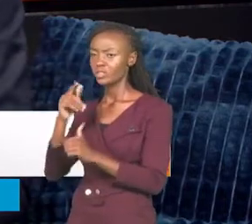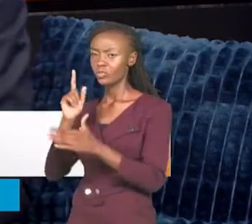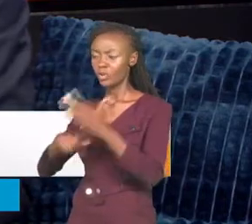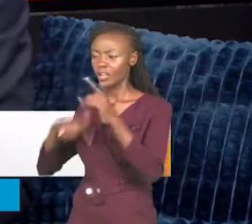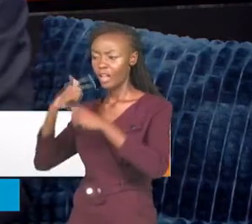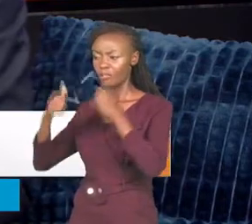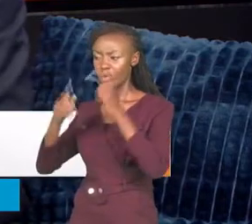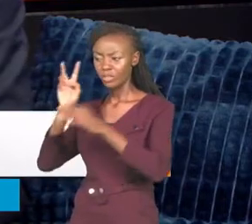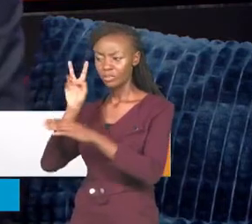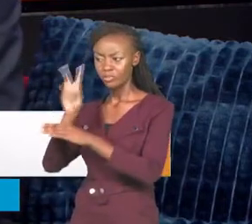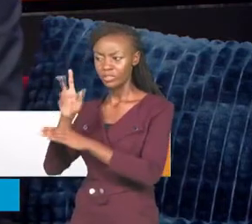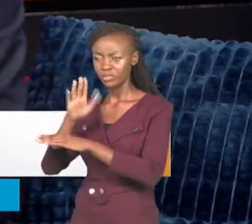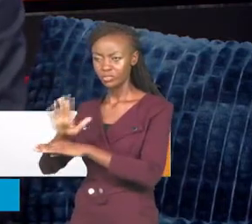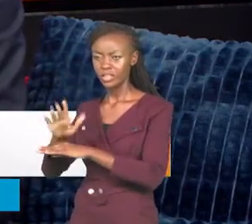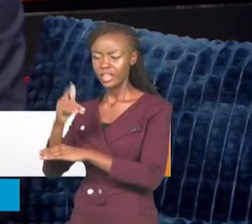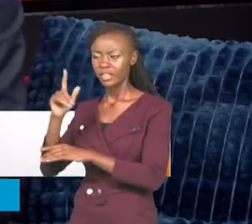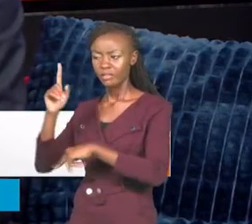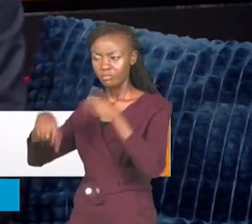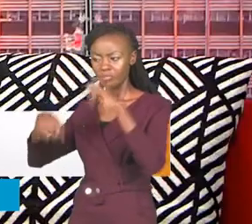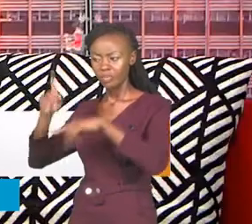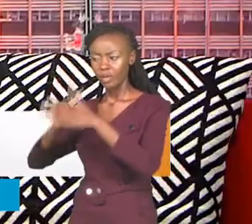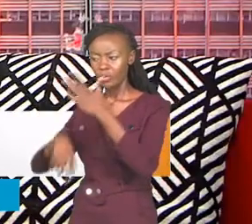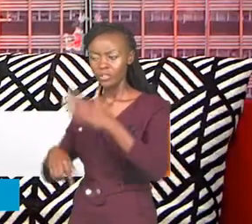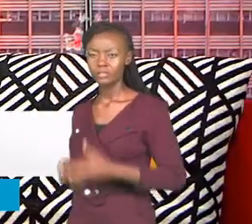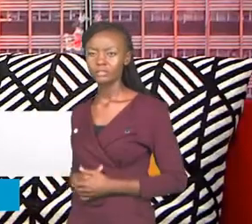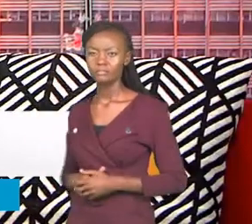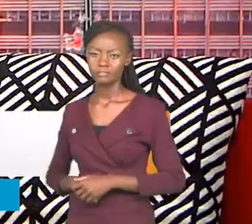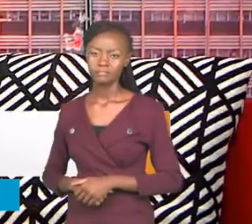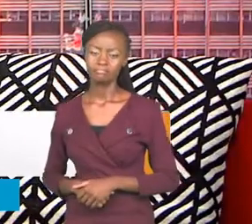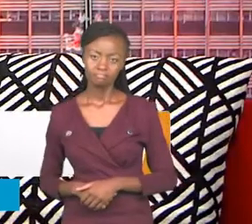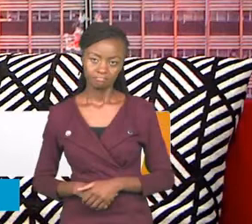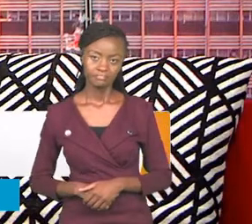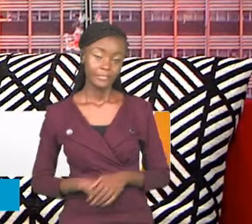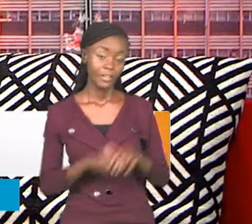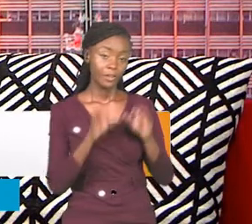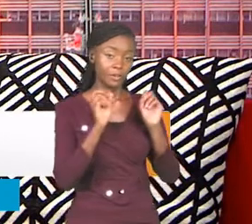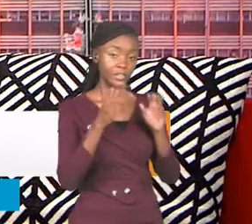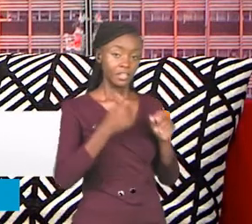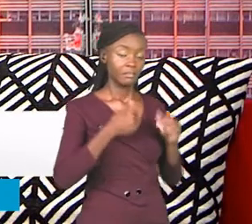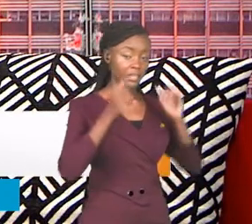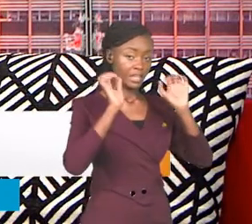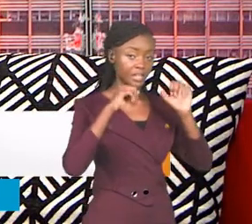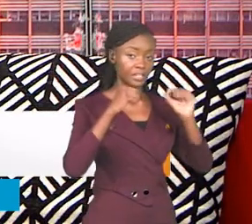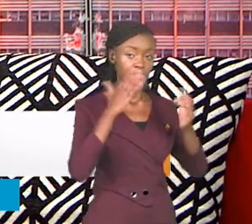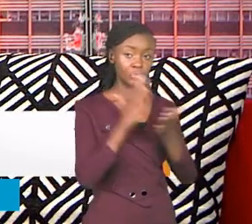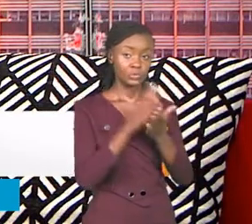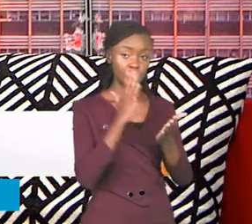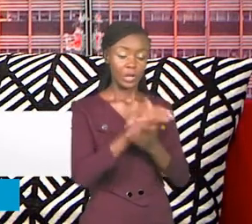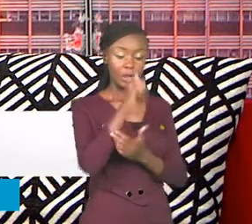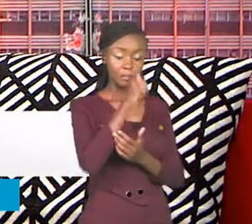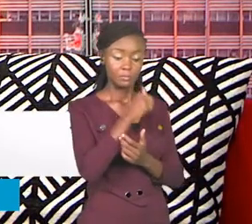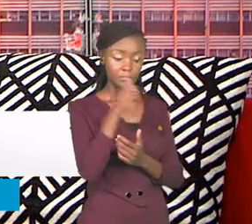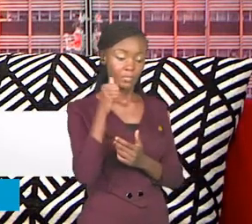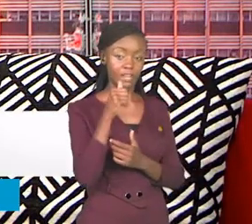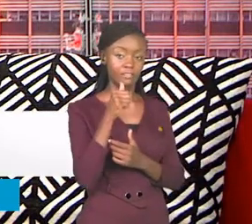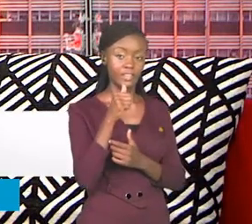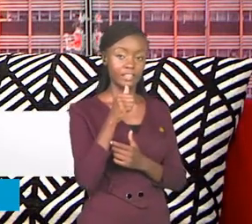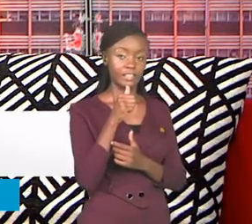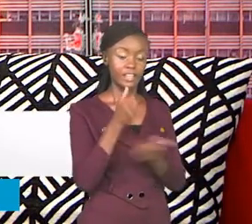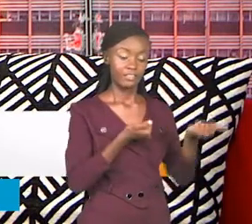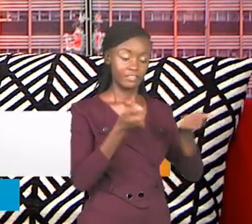observation? How can you actually rate these people? Yes, I'll agree with you that private vehicles have